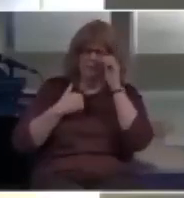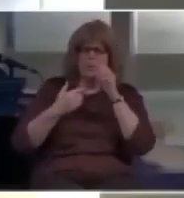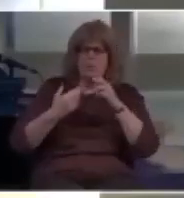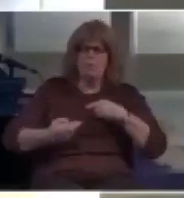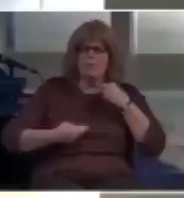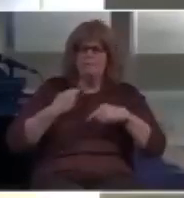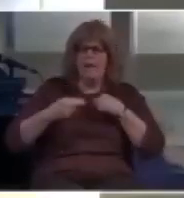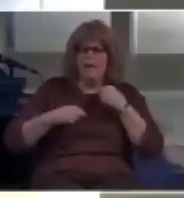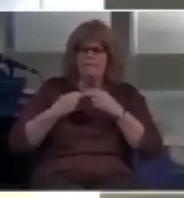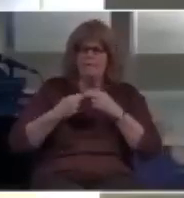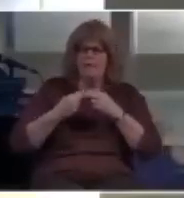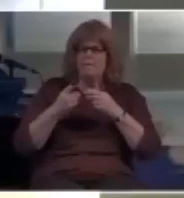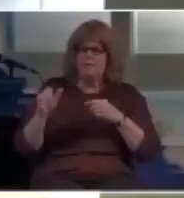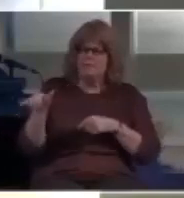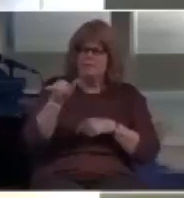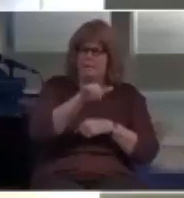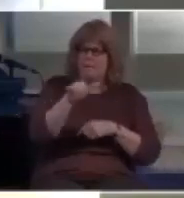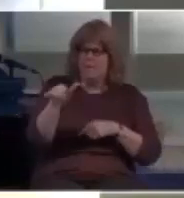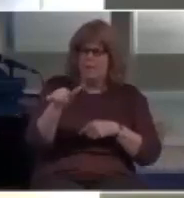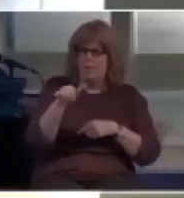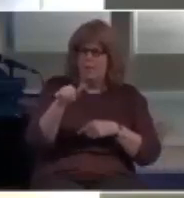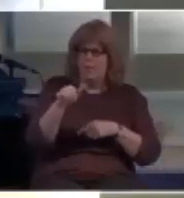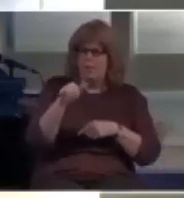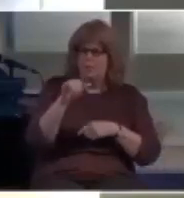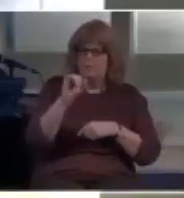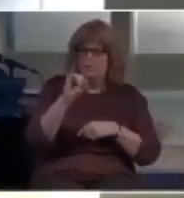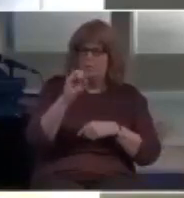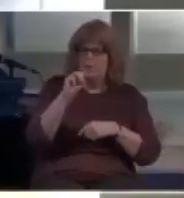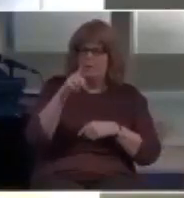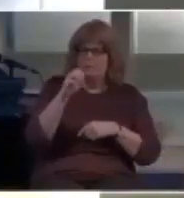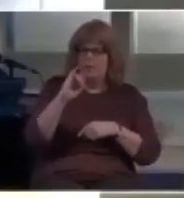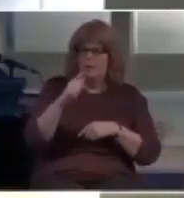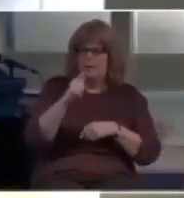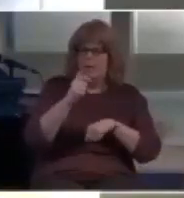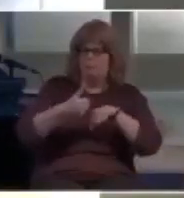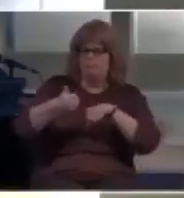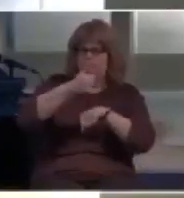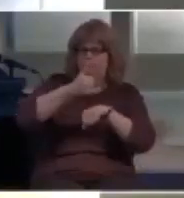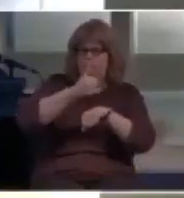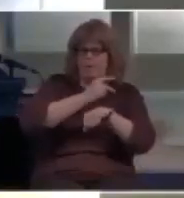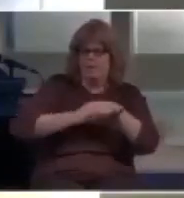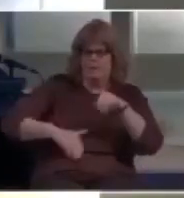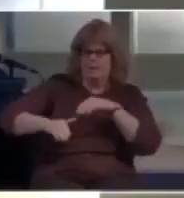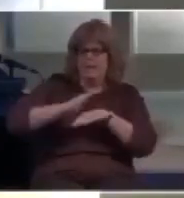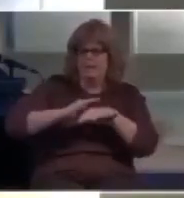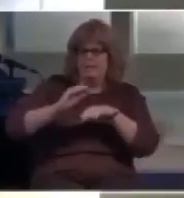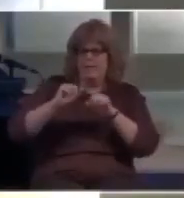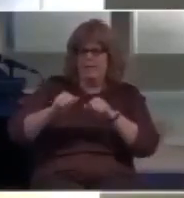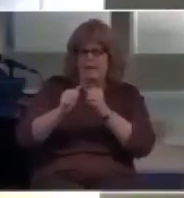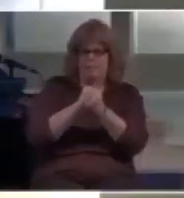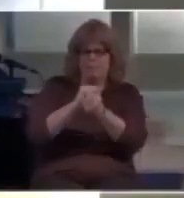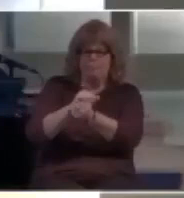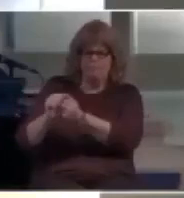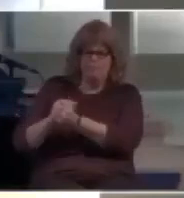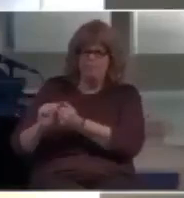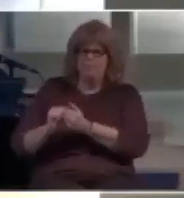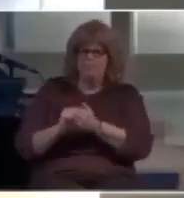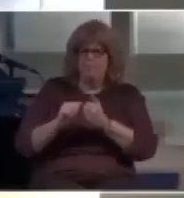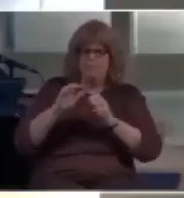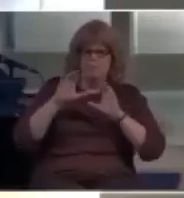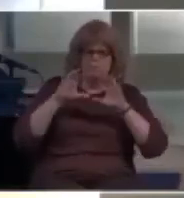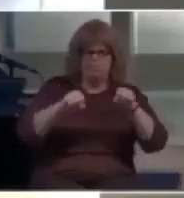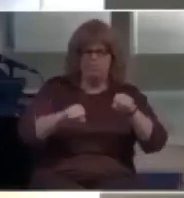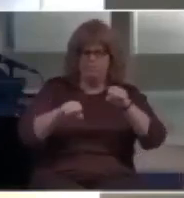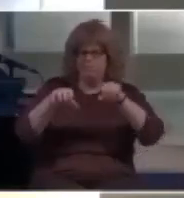a similar kind of imperial kingdom that is able to destroy and take